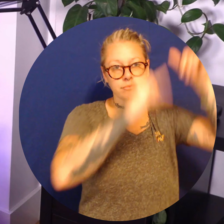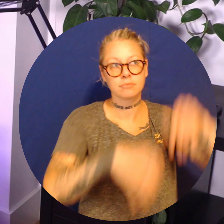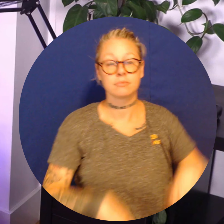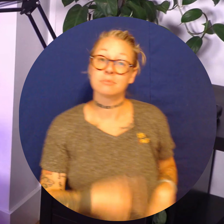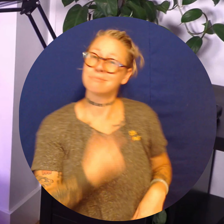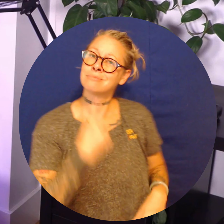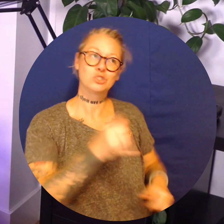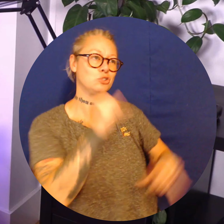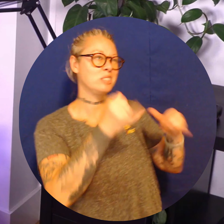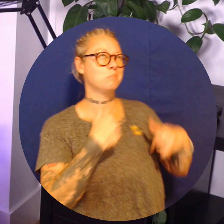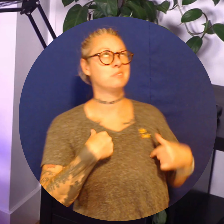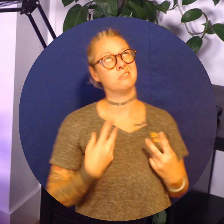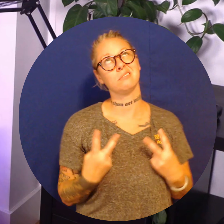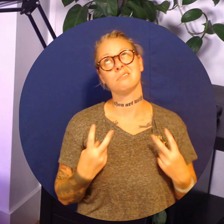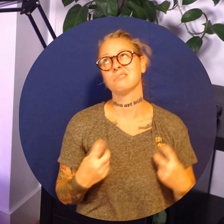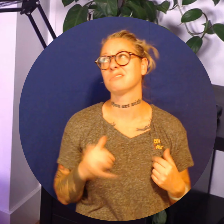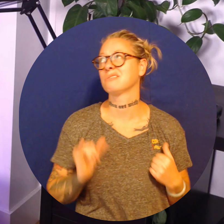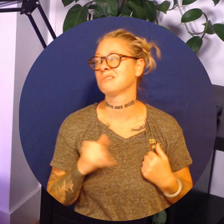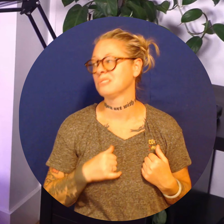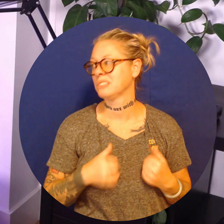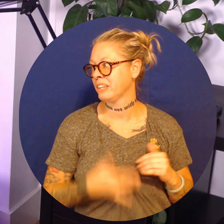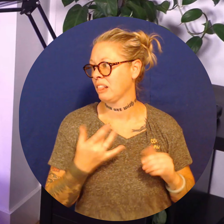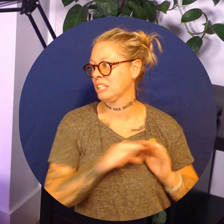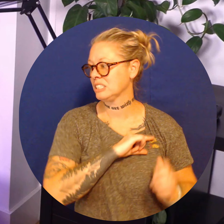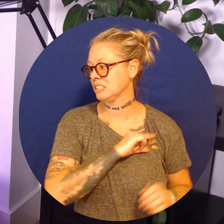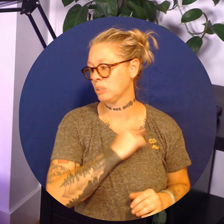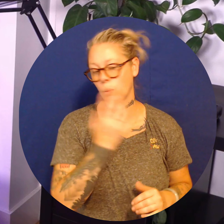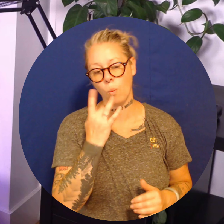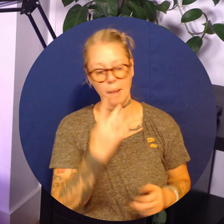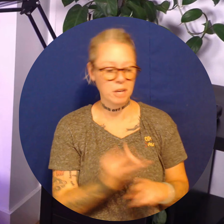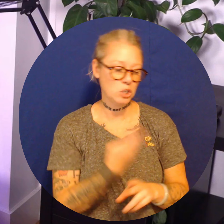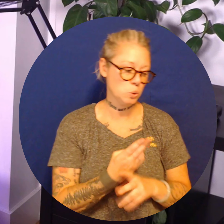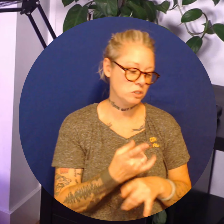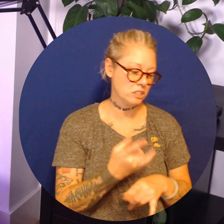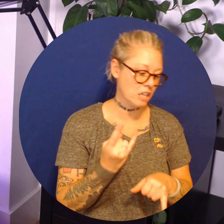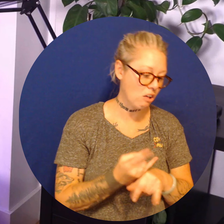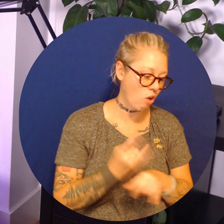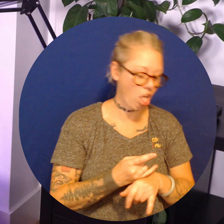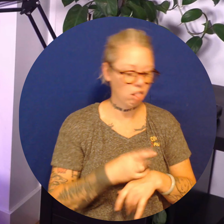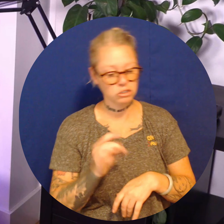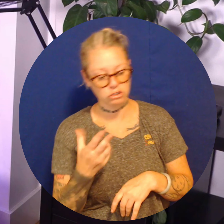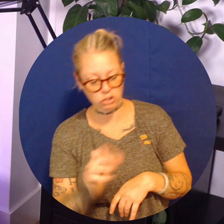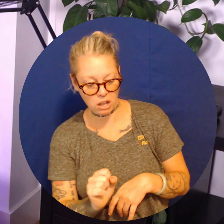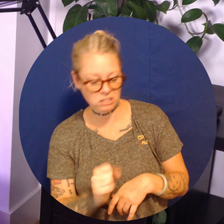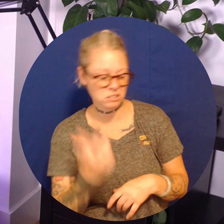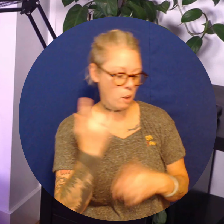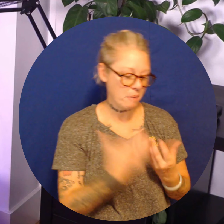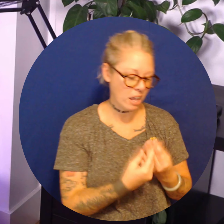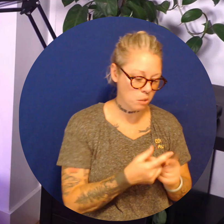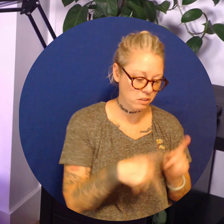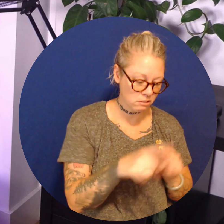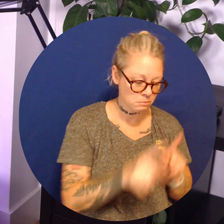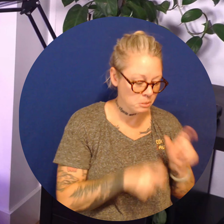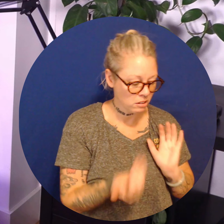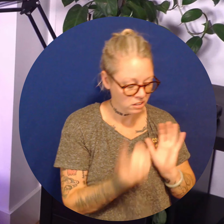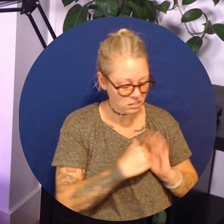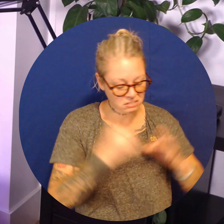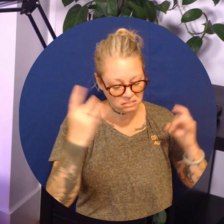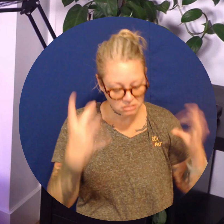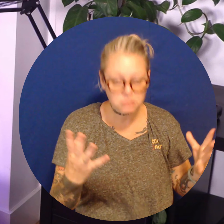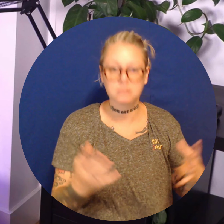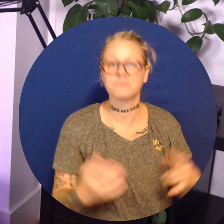and have another drink but then when you're having a drink part of you is like oh should i even be here drinking why am i drinking again why am i doing drugs again why am i doing this again why am i hanging out with these people again and it's